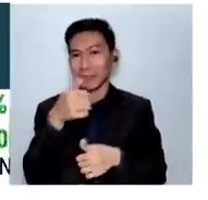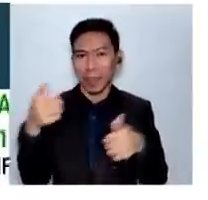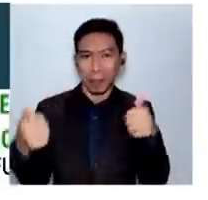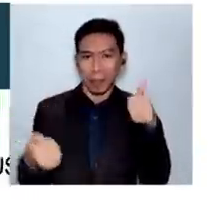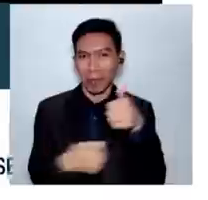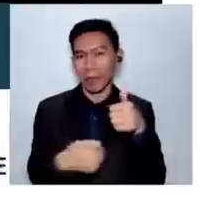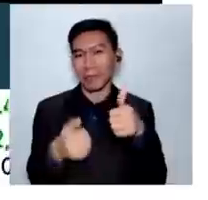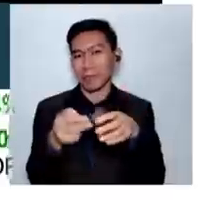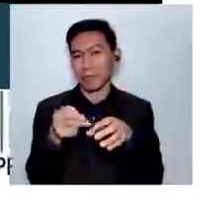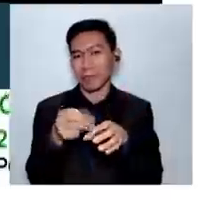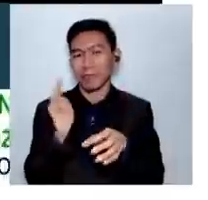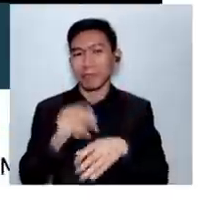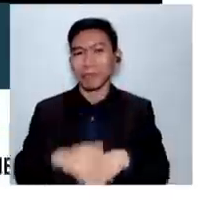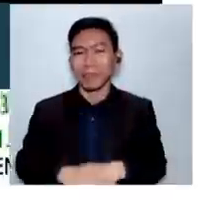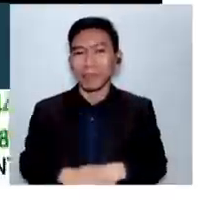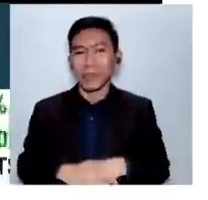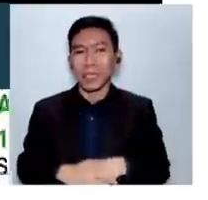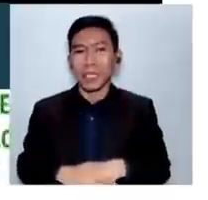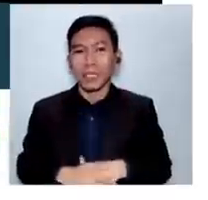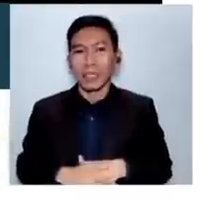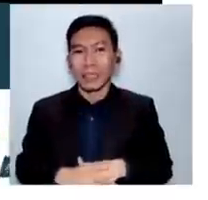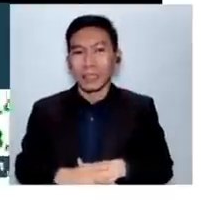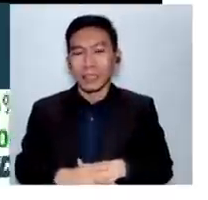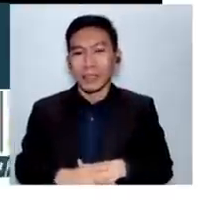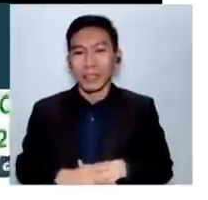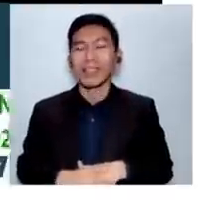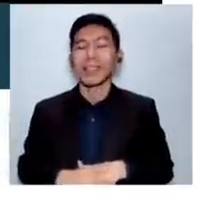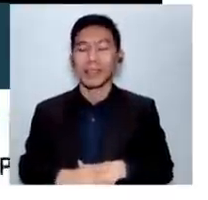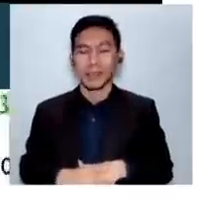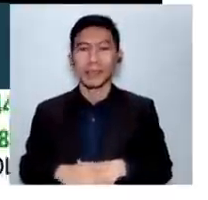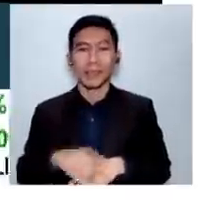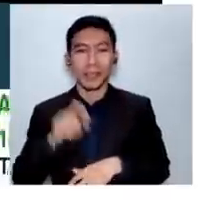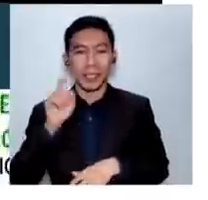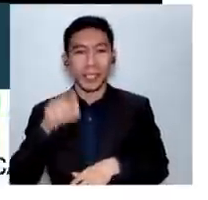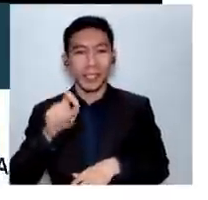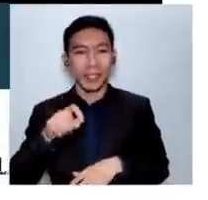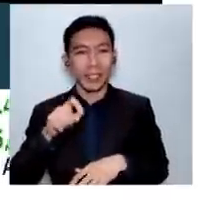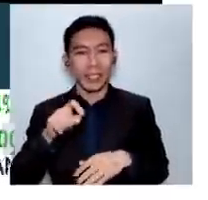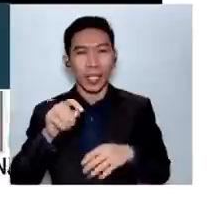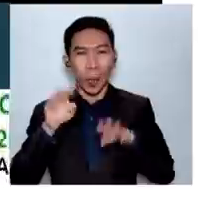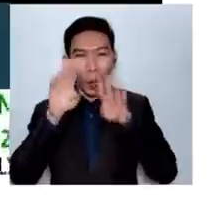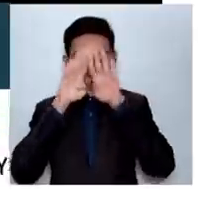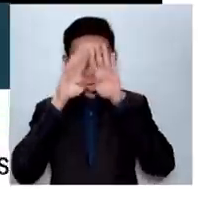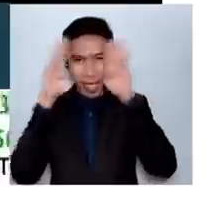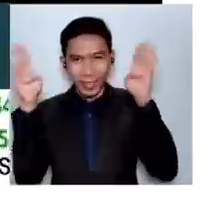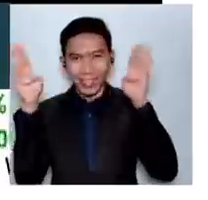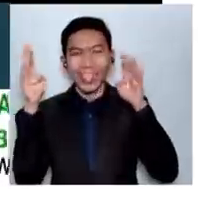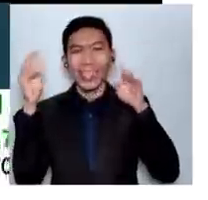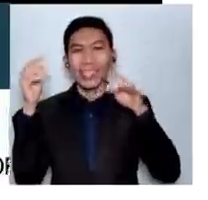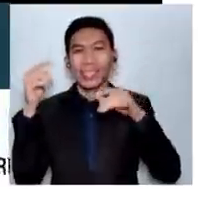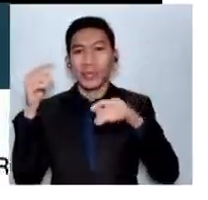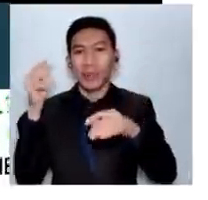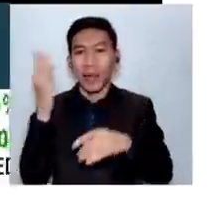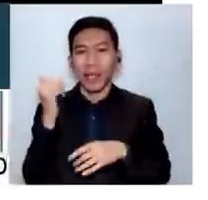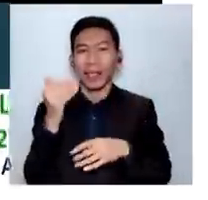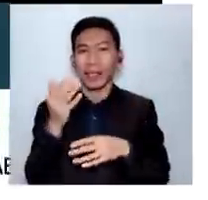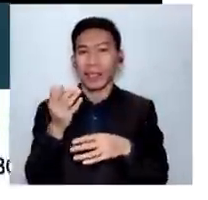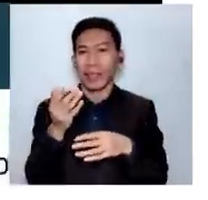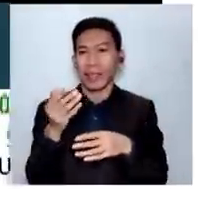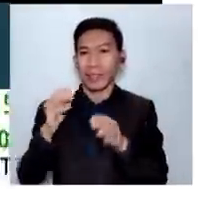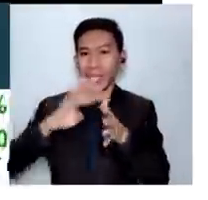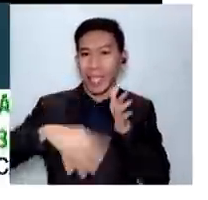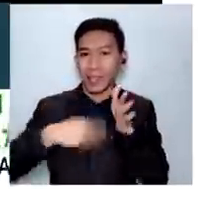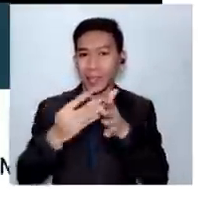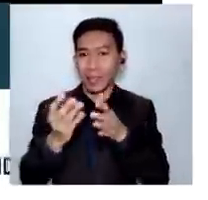We keep an open mind because the period for filing is not yet over, the first period, and there's an